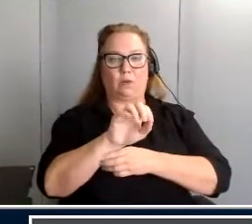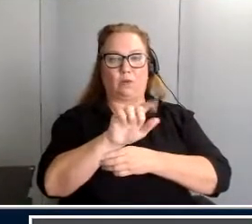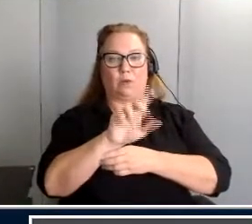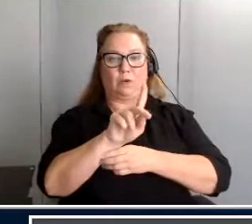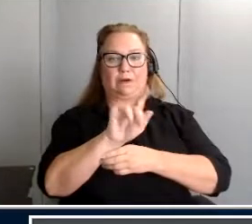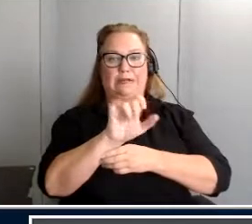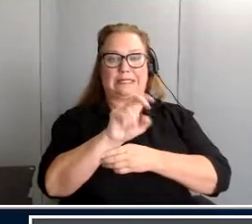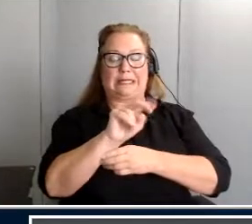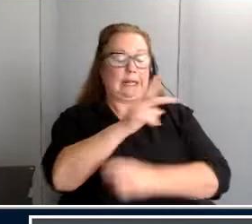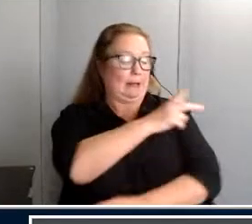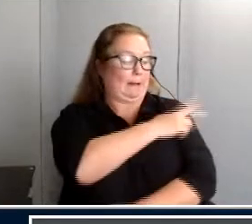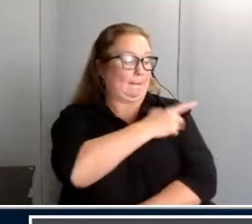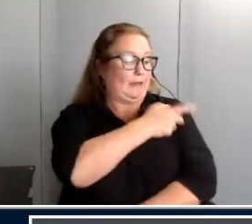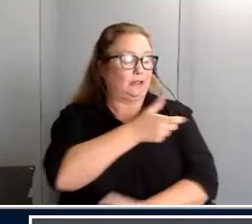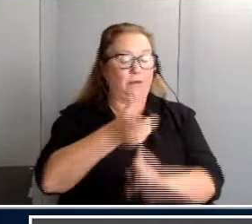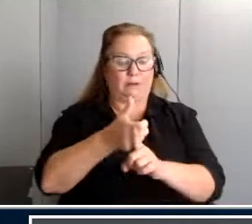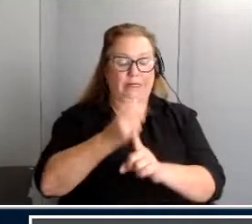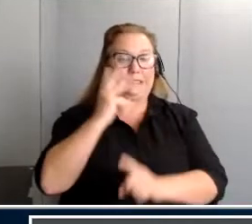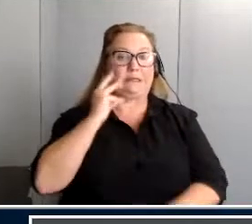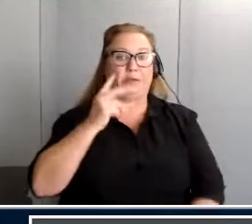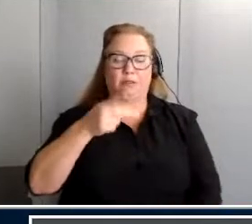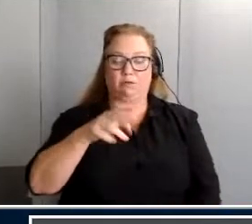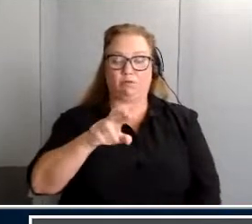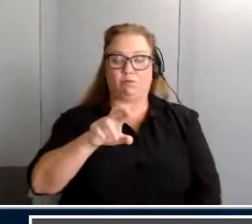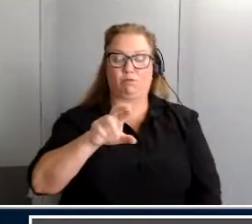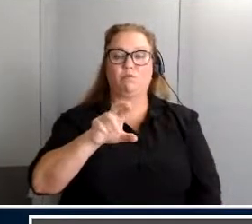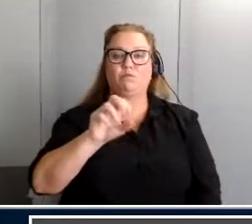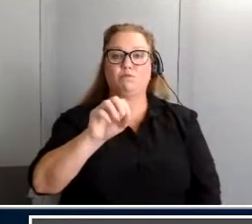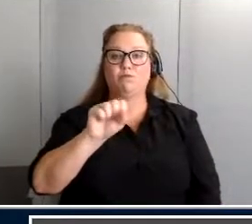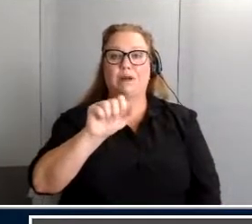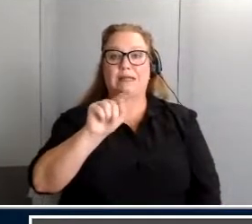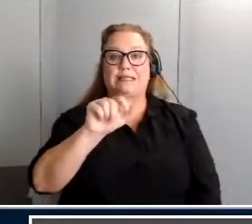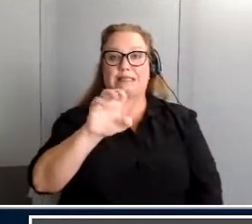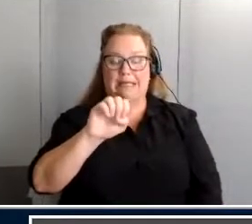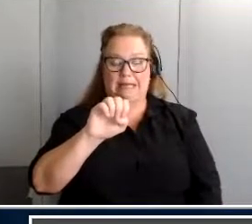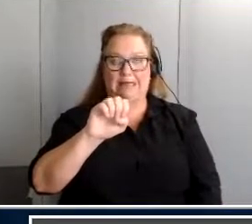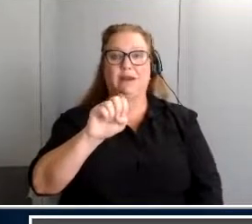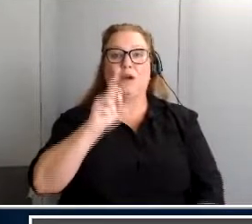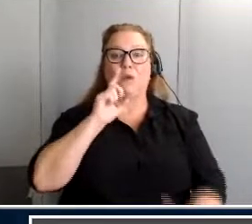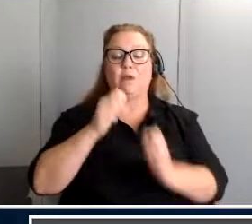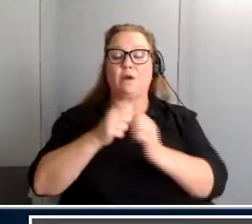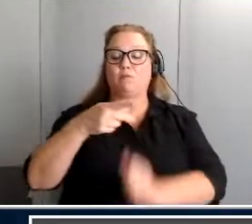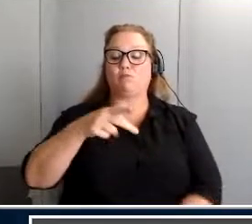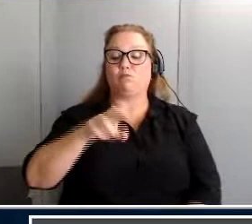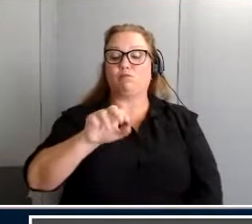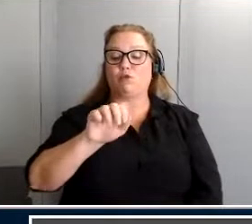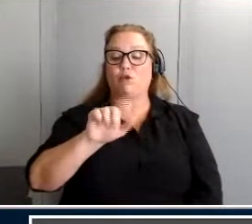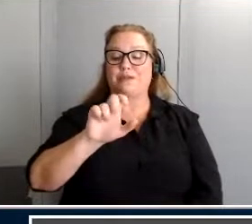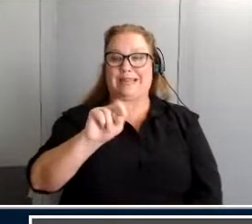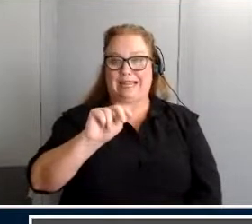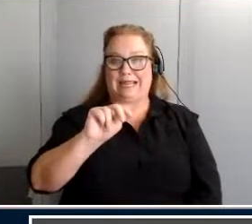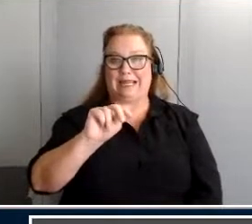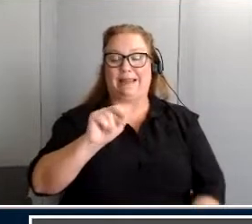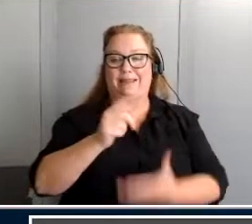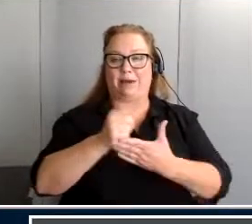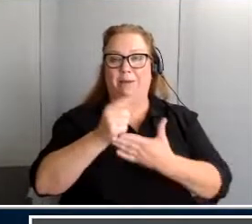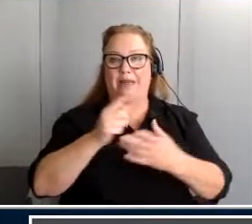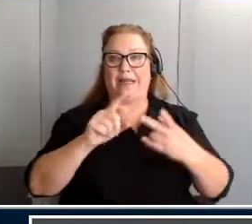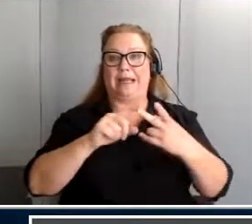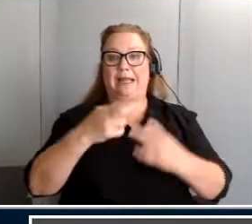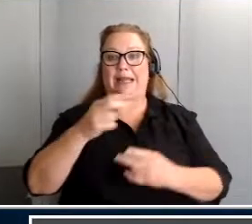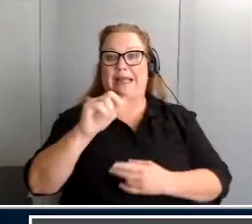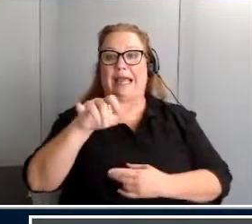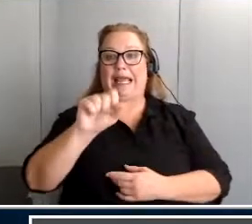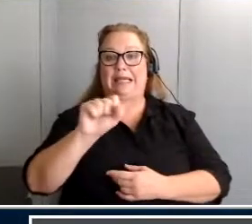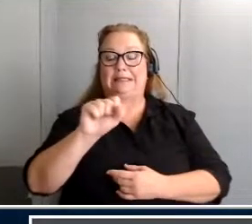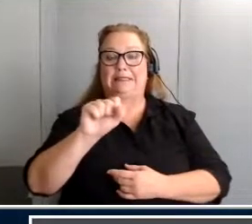undergone proton therapy for prostate cancer farther away, and patient Warren Haynes, who is currently undergoing proton therapy treatment